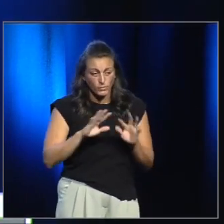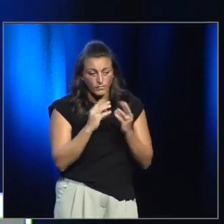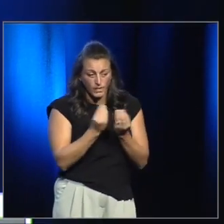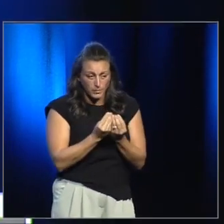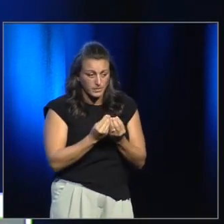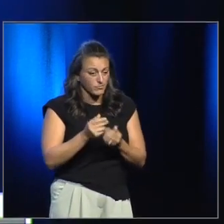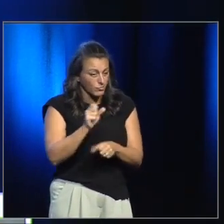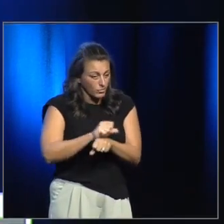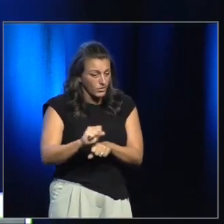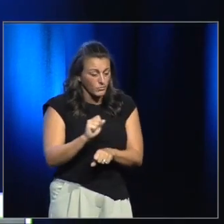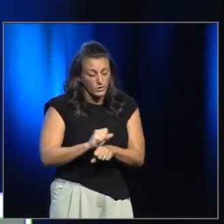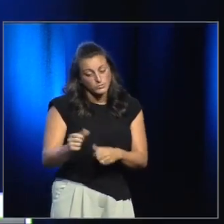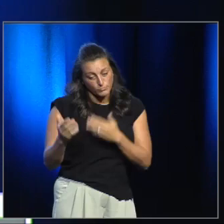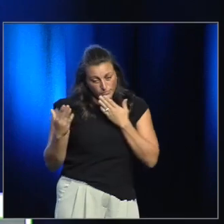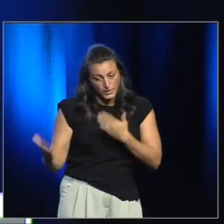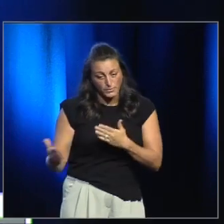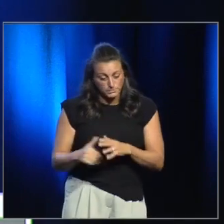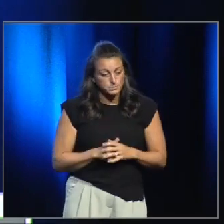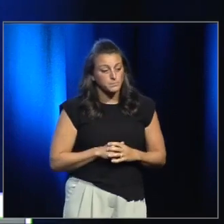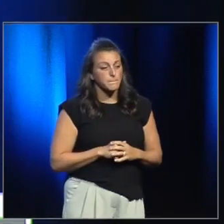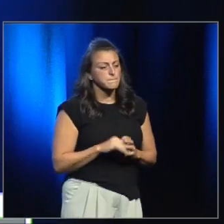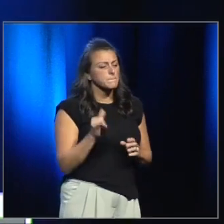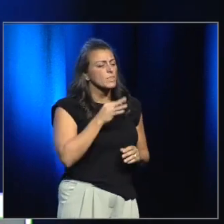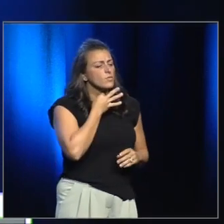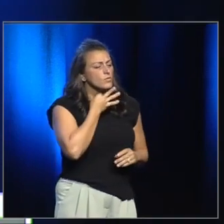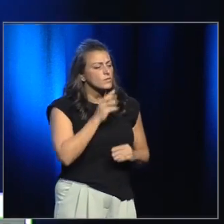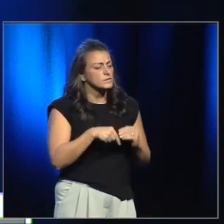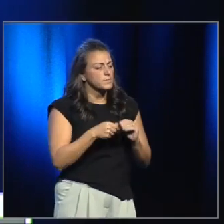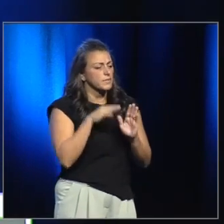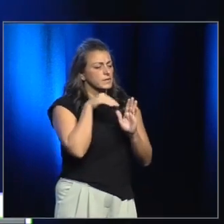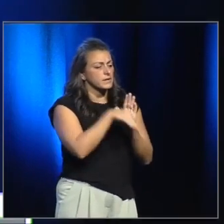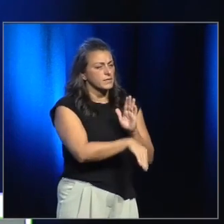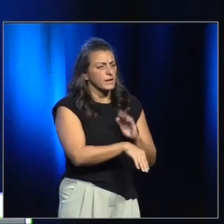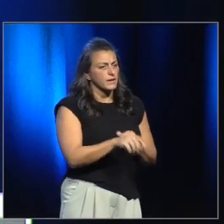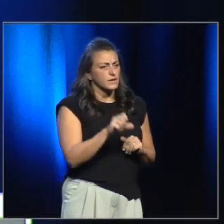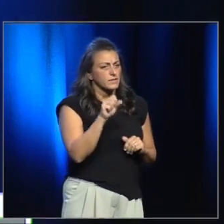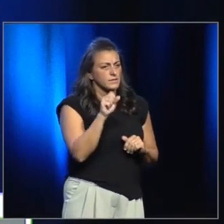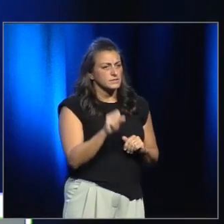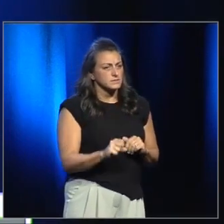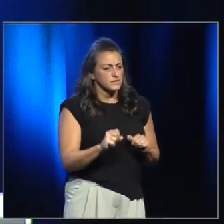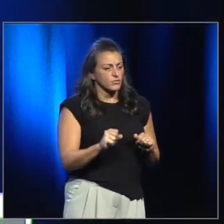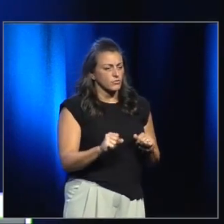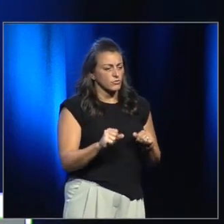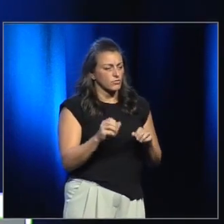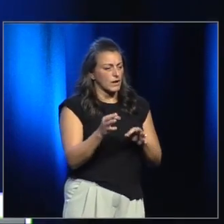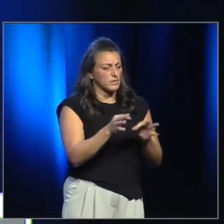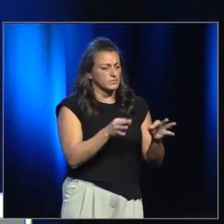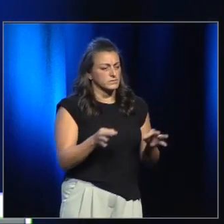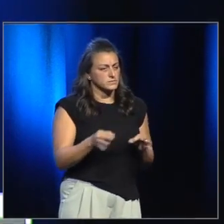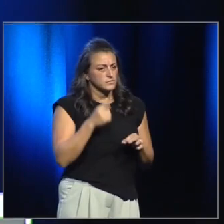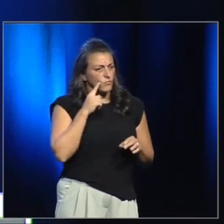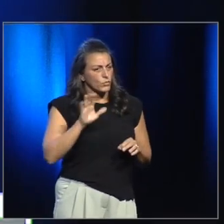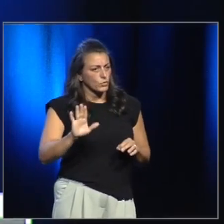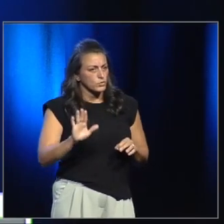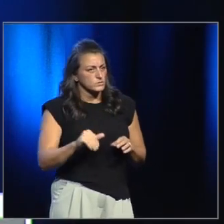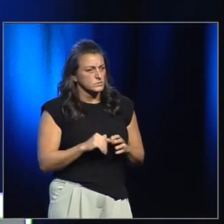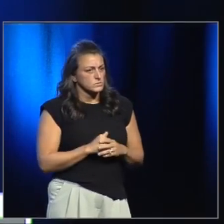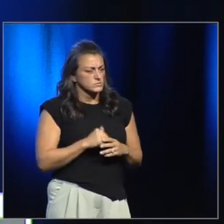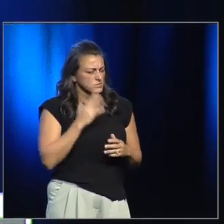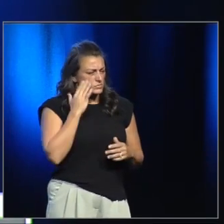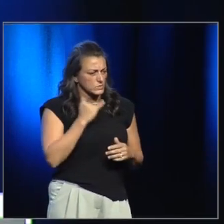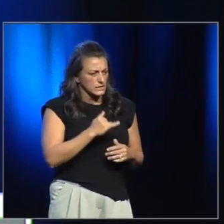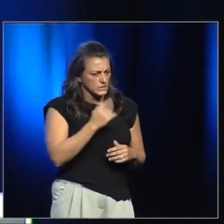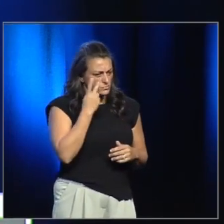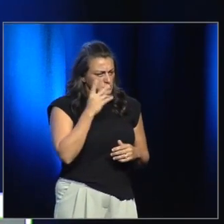thanks. I'm curious about the decline and the Southern Ellies on your side, and what you might attribute that to,